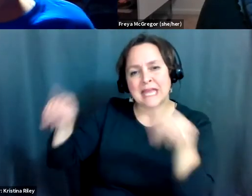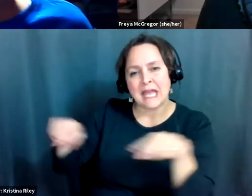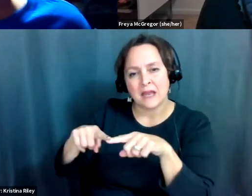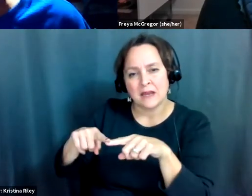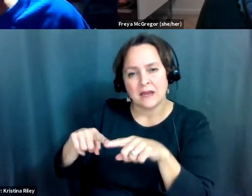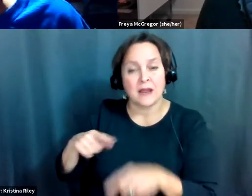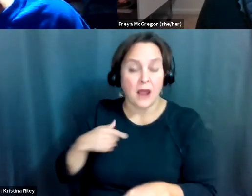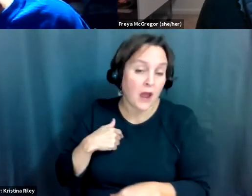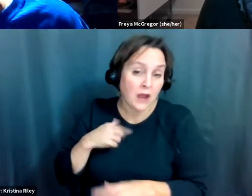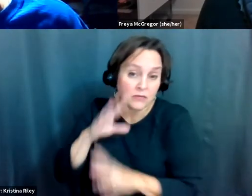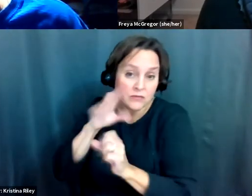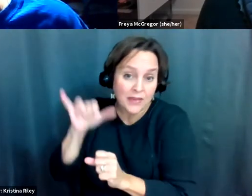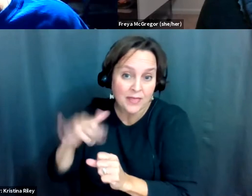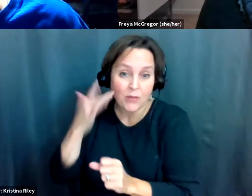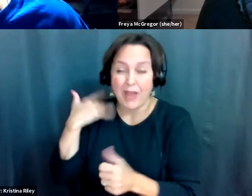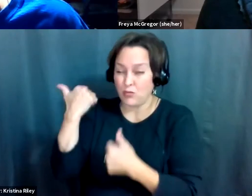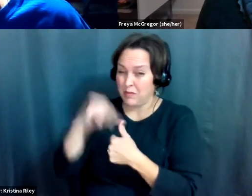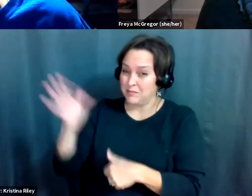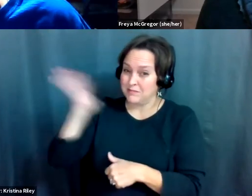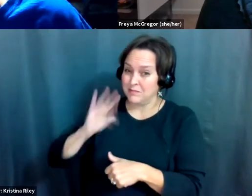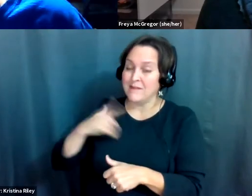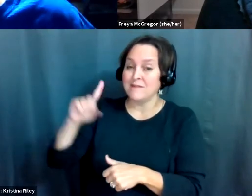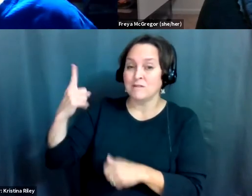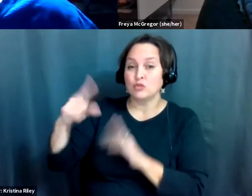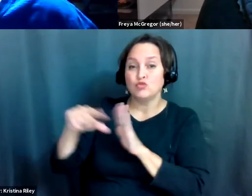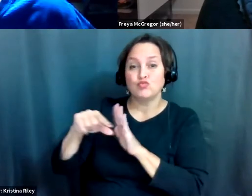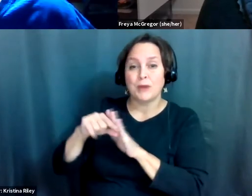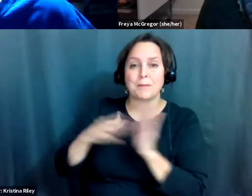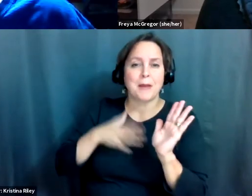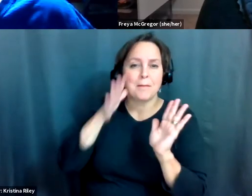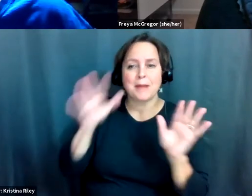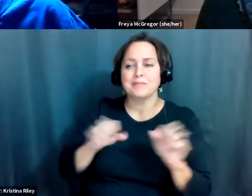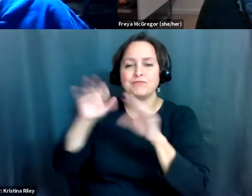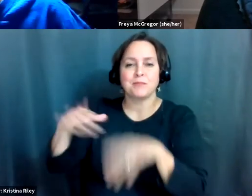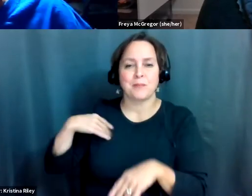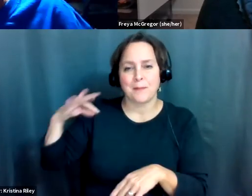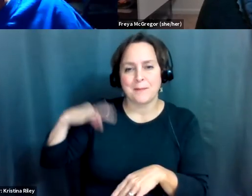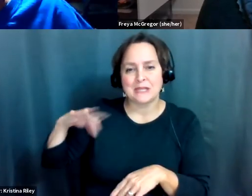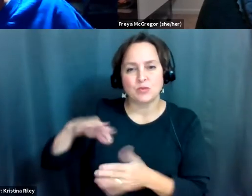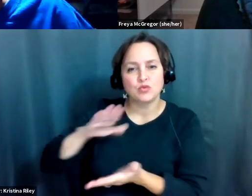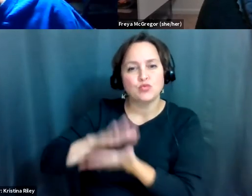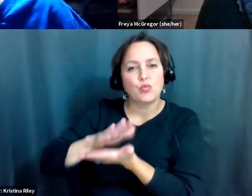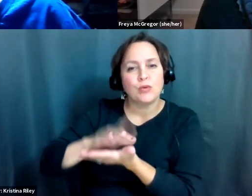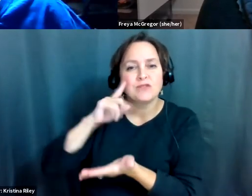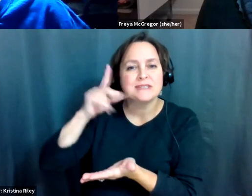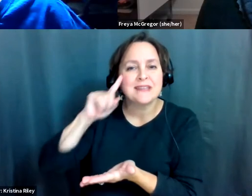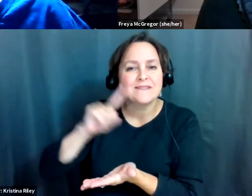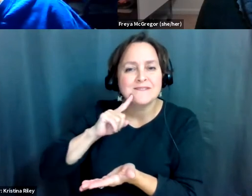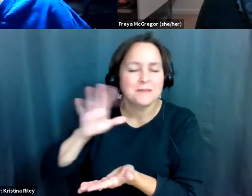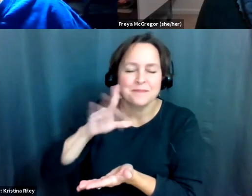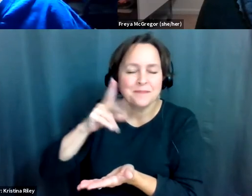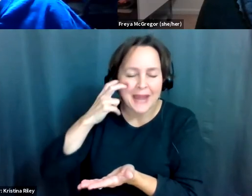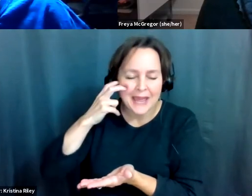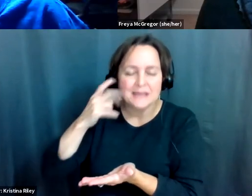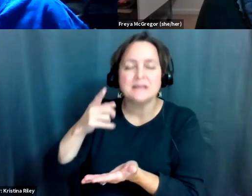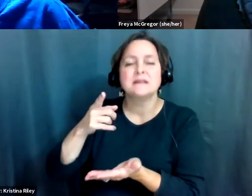my mom took me to school one day at the school for blind children in Pittsburgh, where I went and they had a couple of trees in